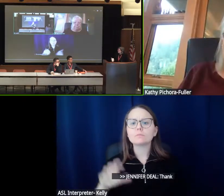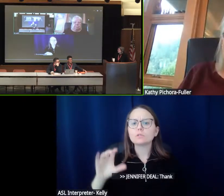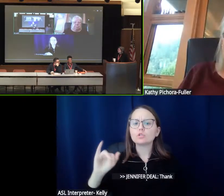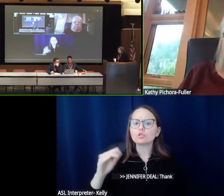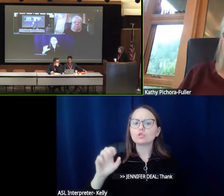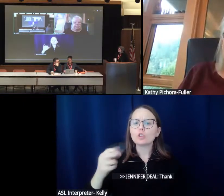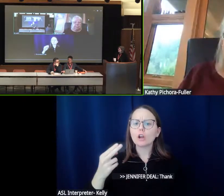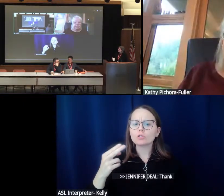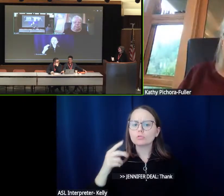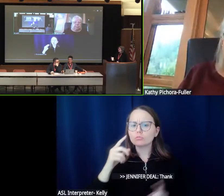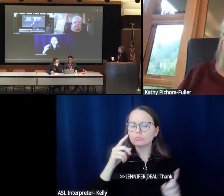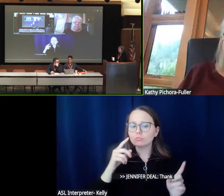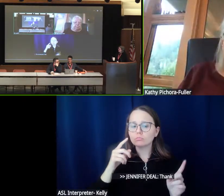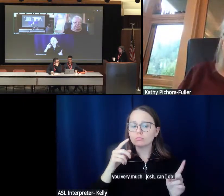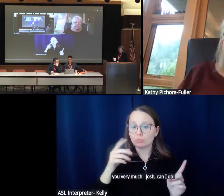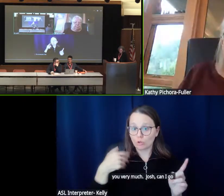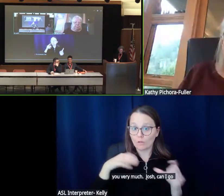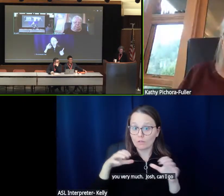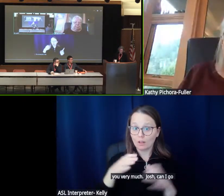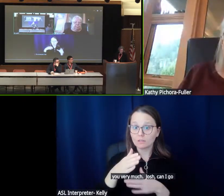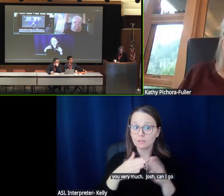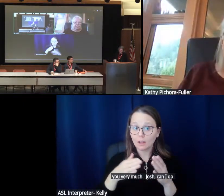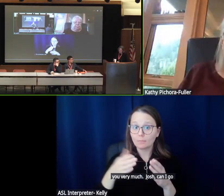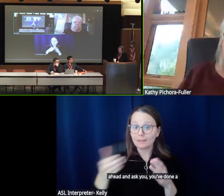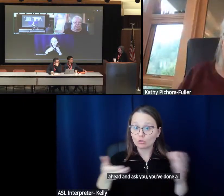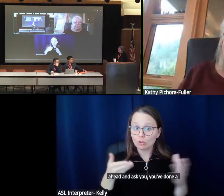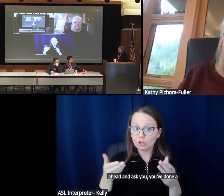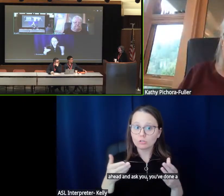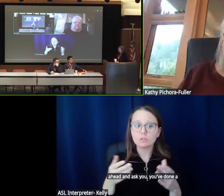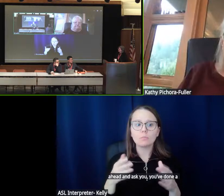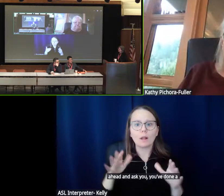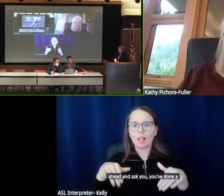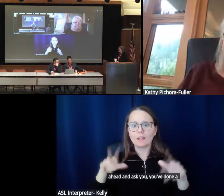ask you? You've done a little introduction, but just we haven't done titles.